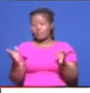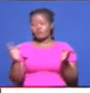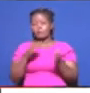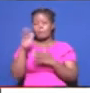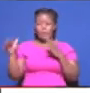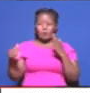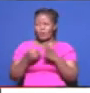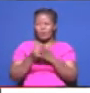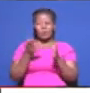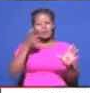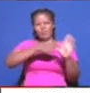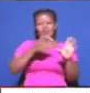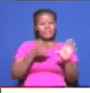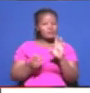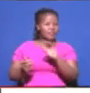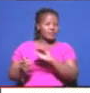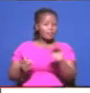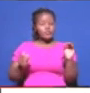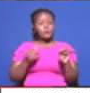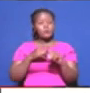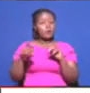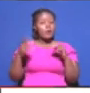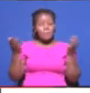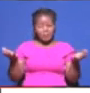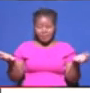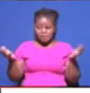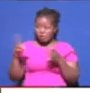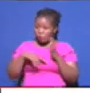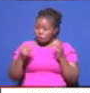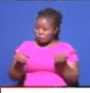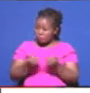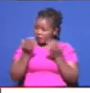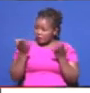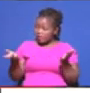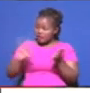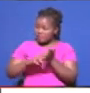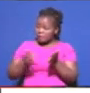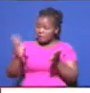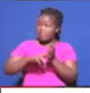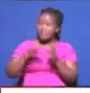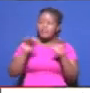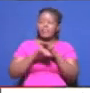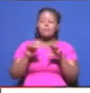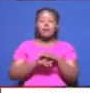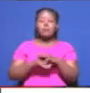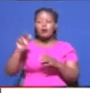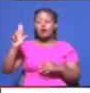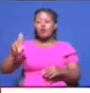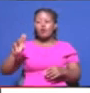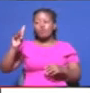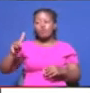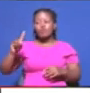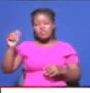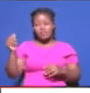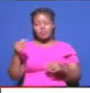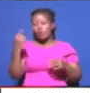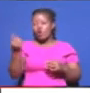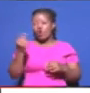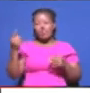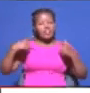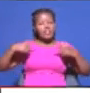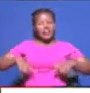not be participating in this exercise. However, what will be happening is that registered members of UDA are the ones who are allowed to participate